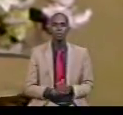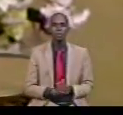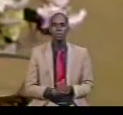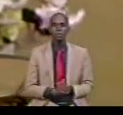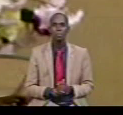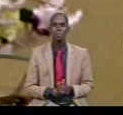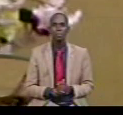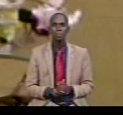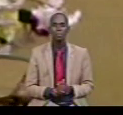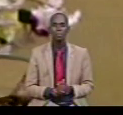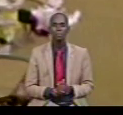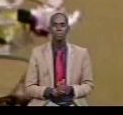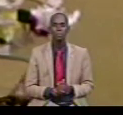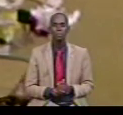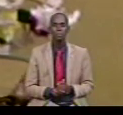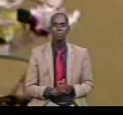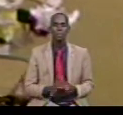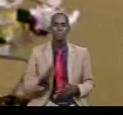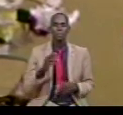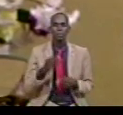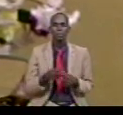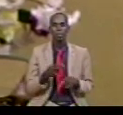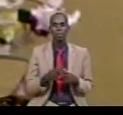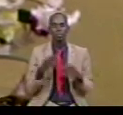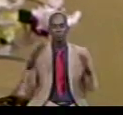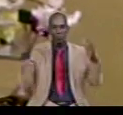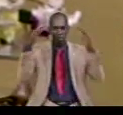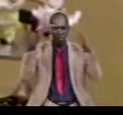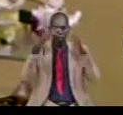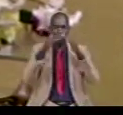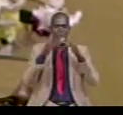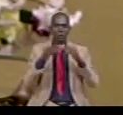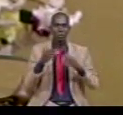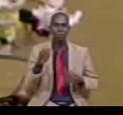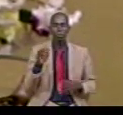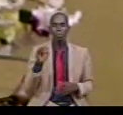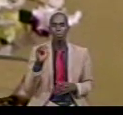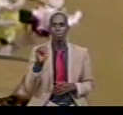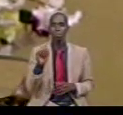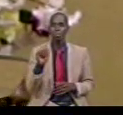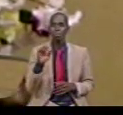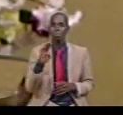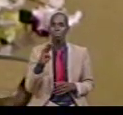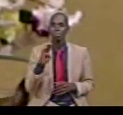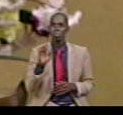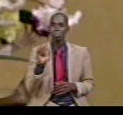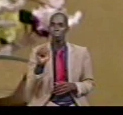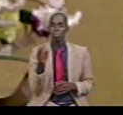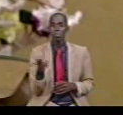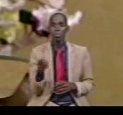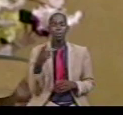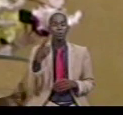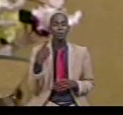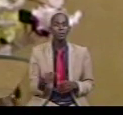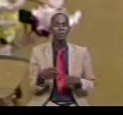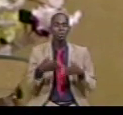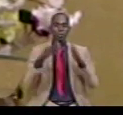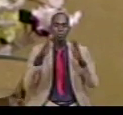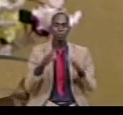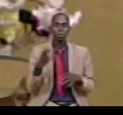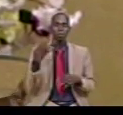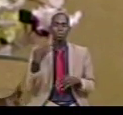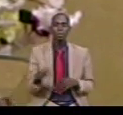I am Bishop Dr. Charles Aban, the president of the International Clergy